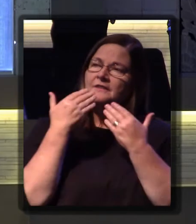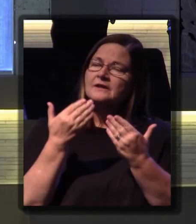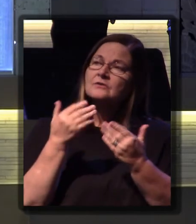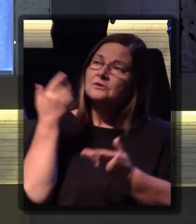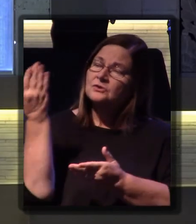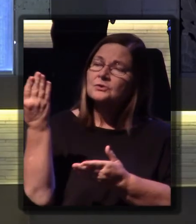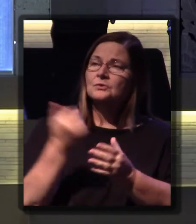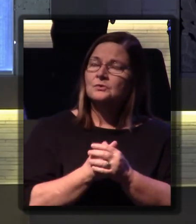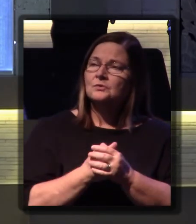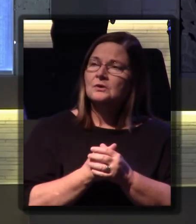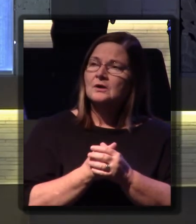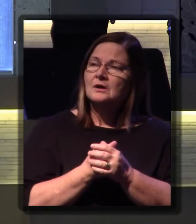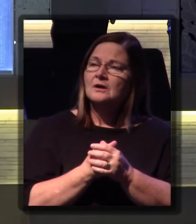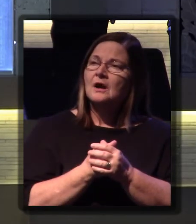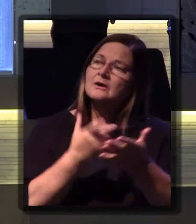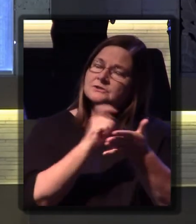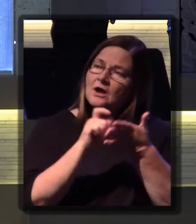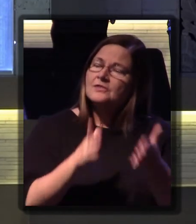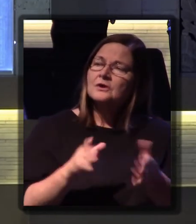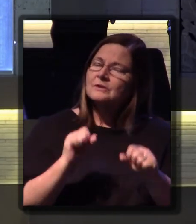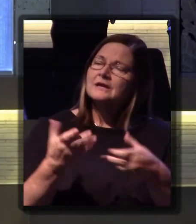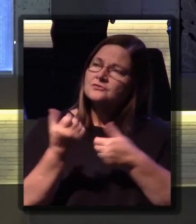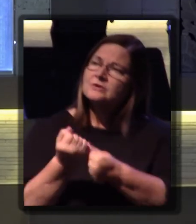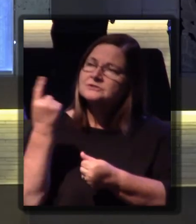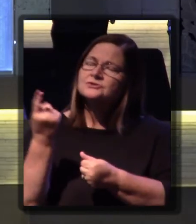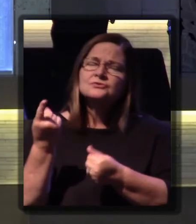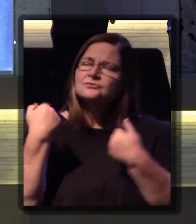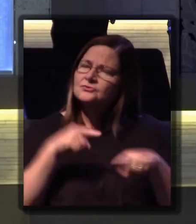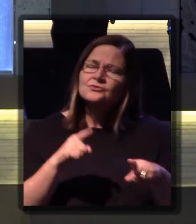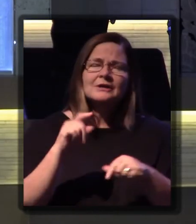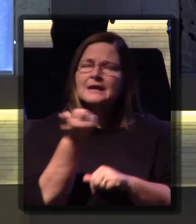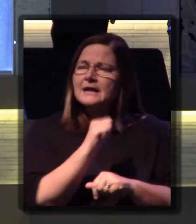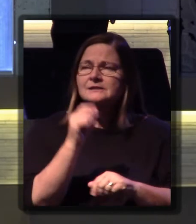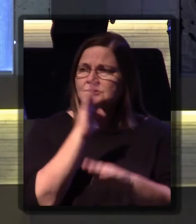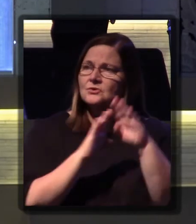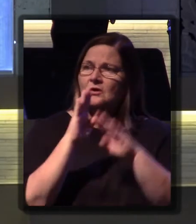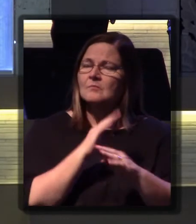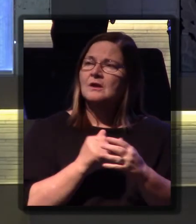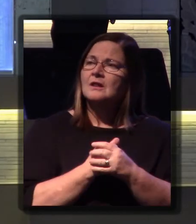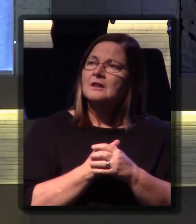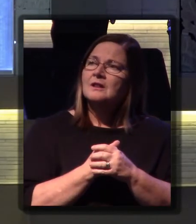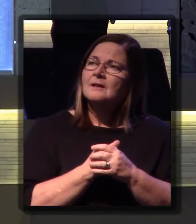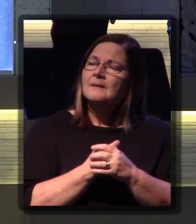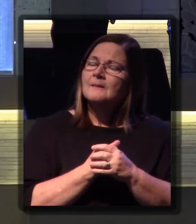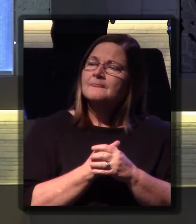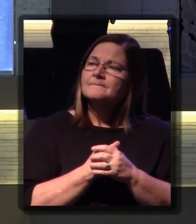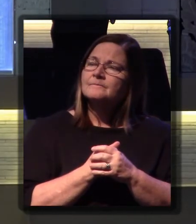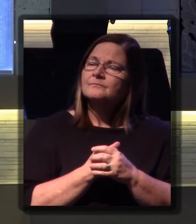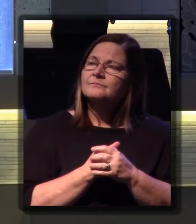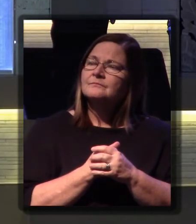Lord, we thank you for your word. We thank you for its truth. We thank you that you are its author and